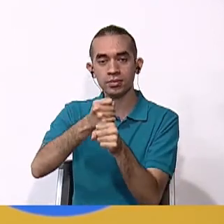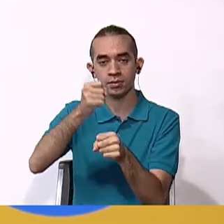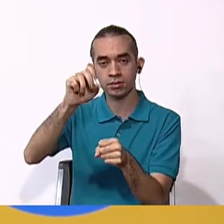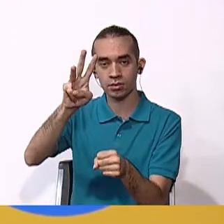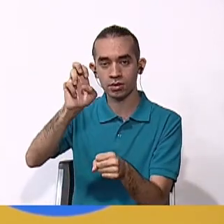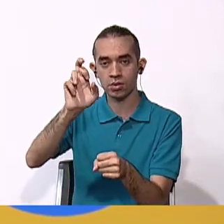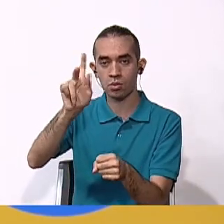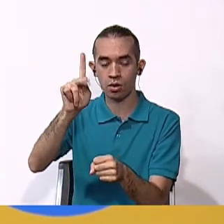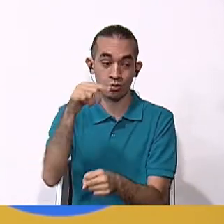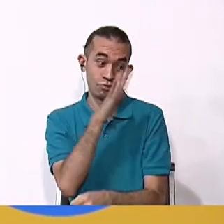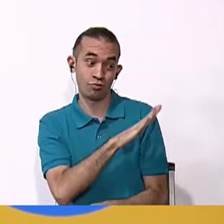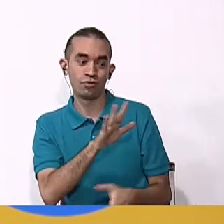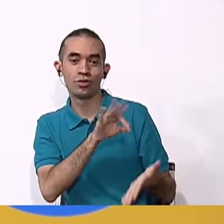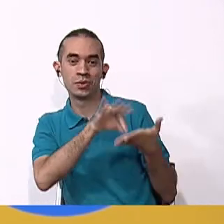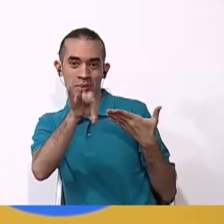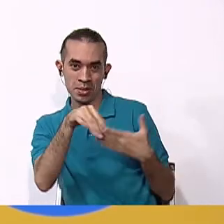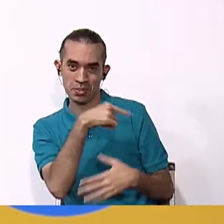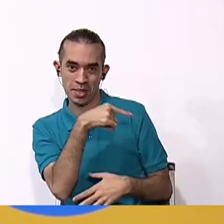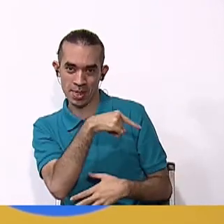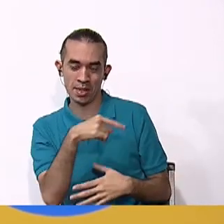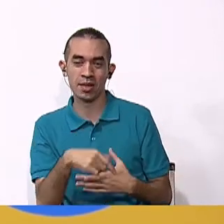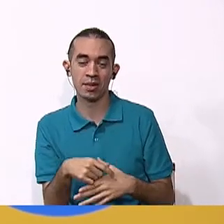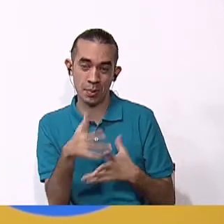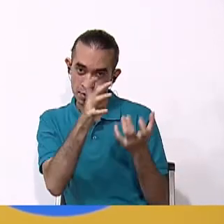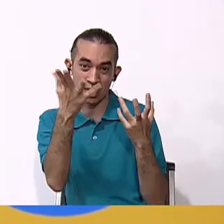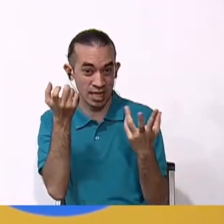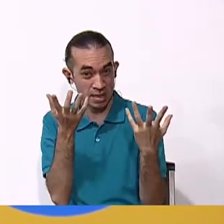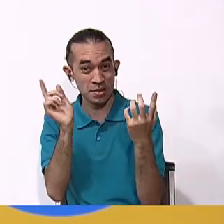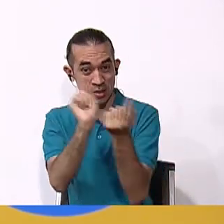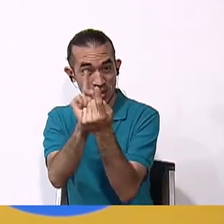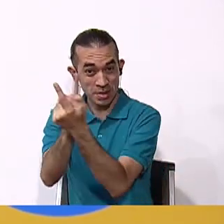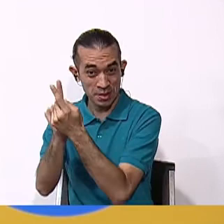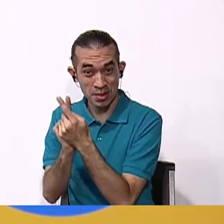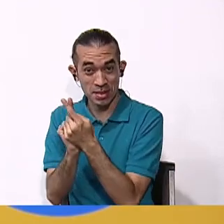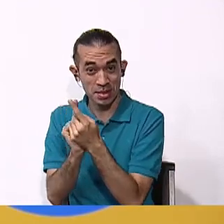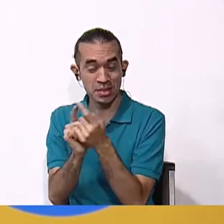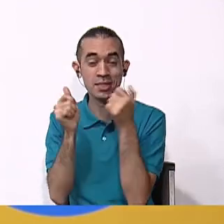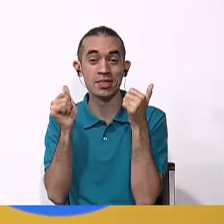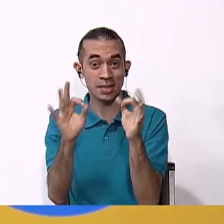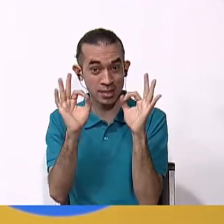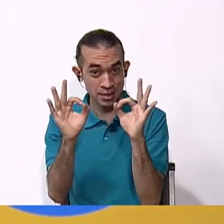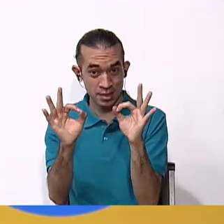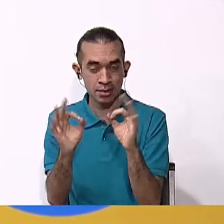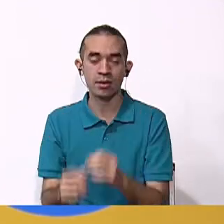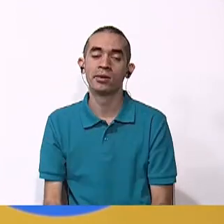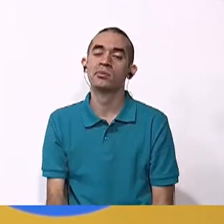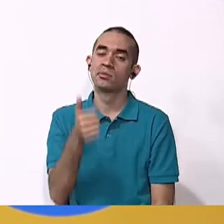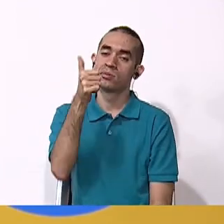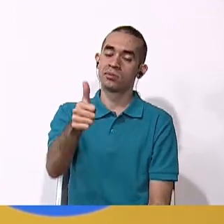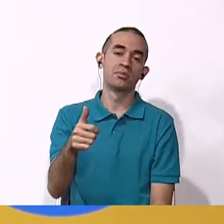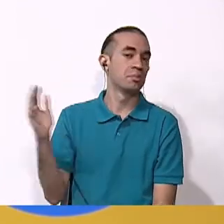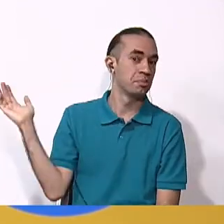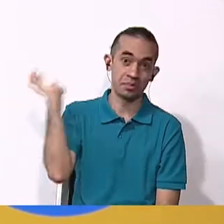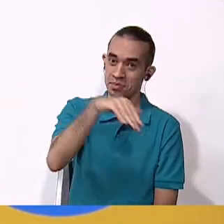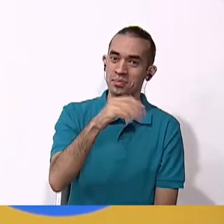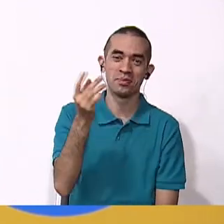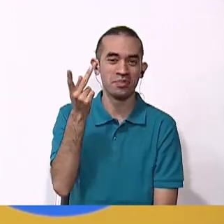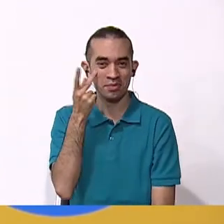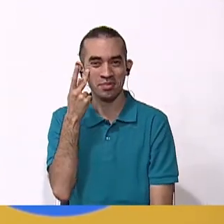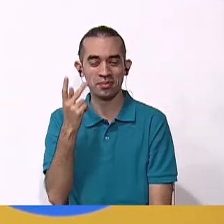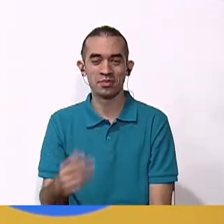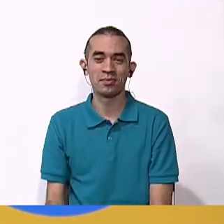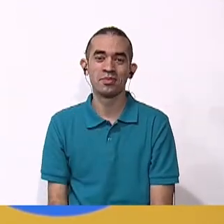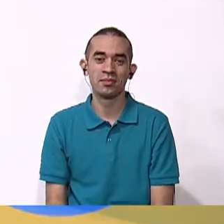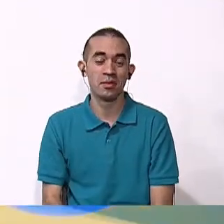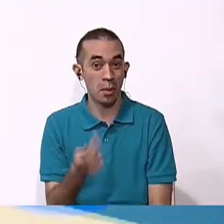in Jack's school. Do you want to meet them? Yes? Okay, let's go.